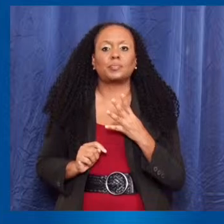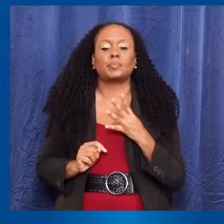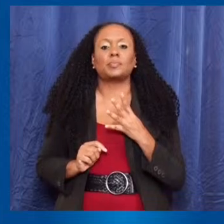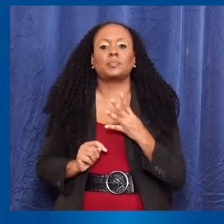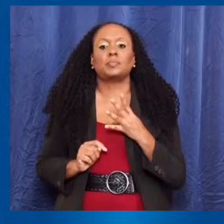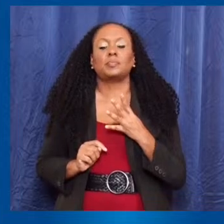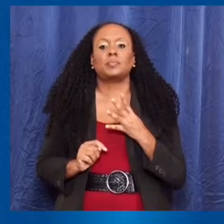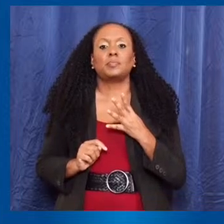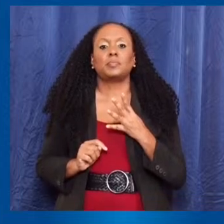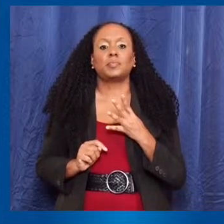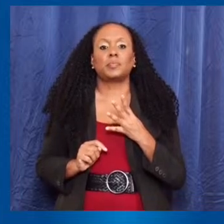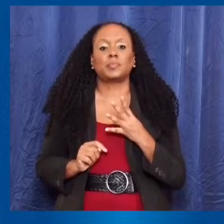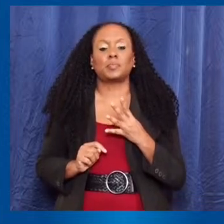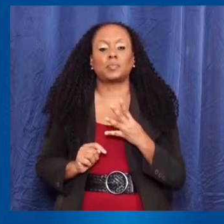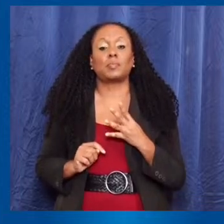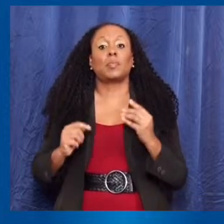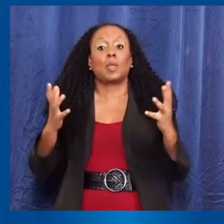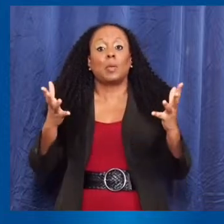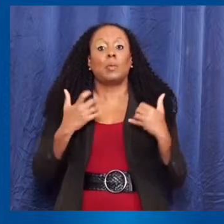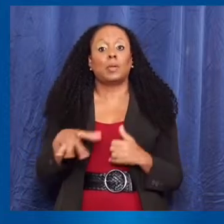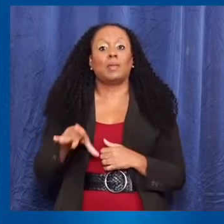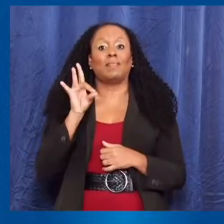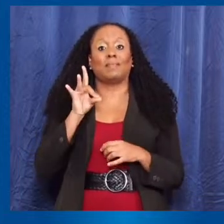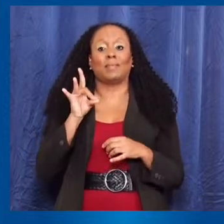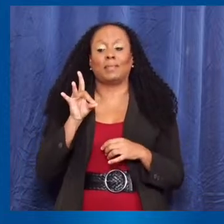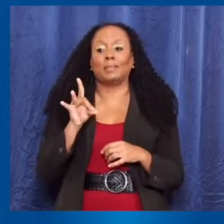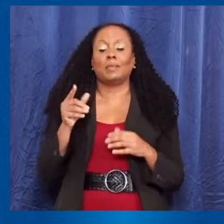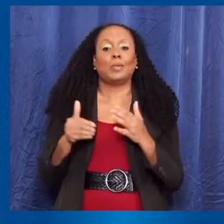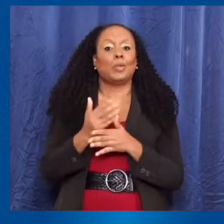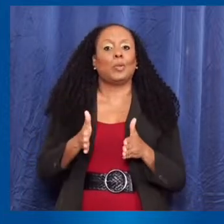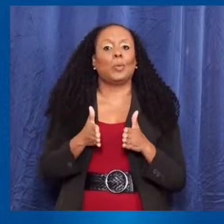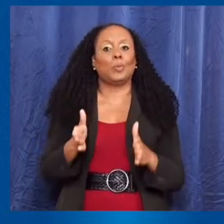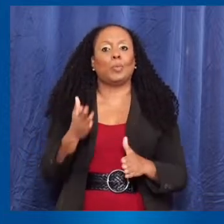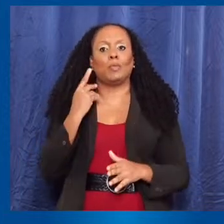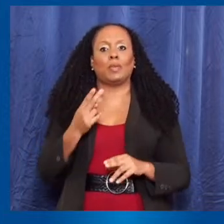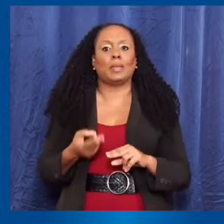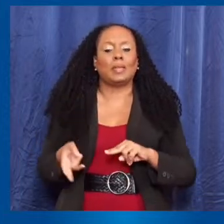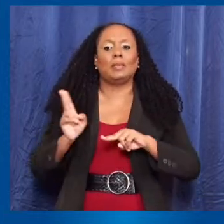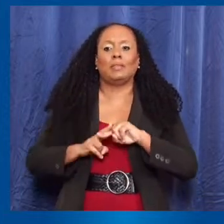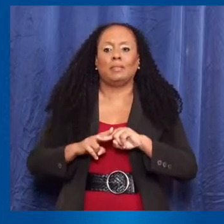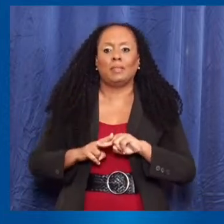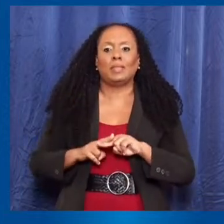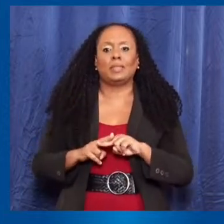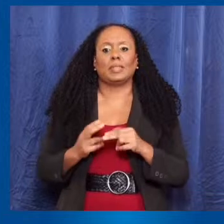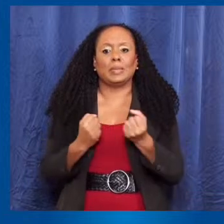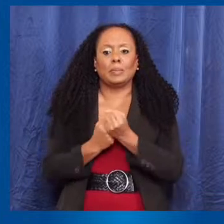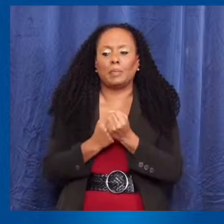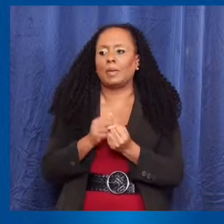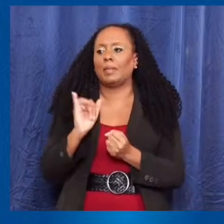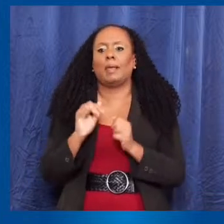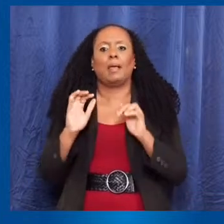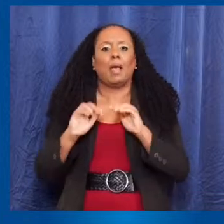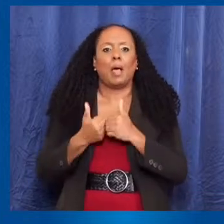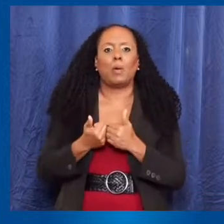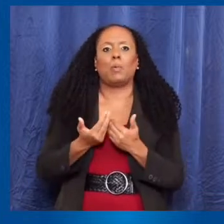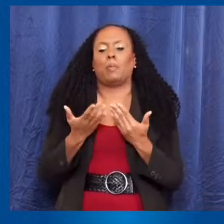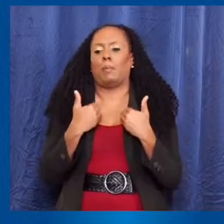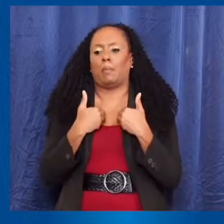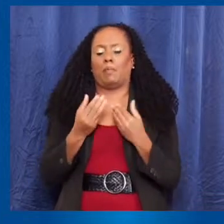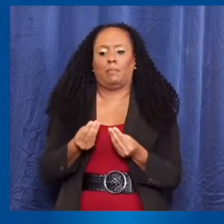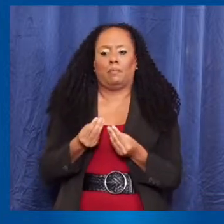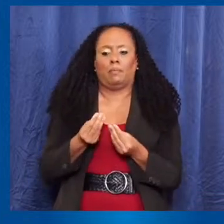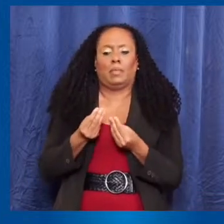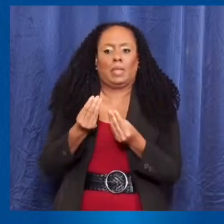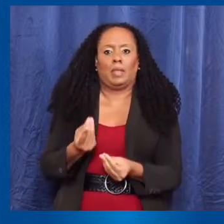raise additional financial resources to address increasing needs such as climate adaptation and loss